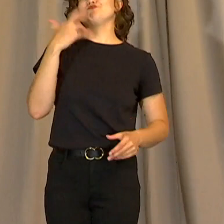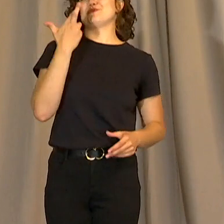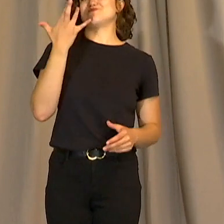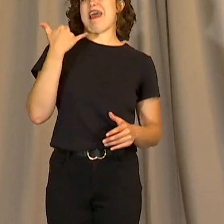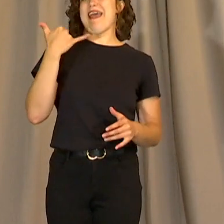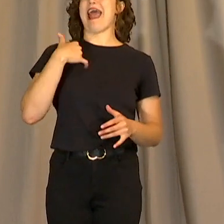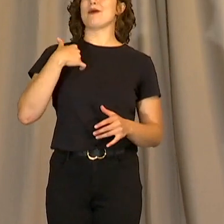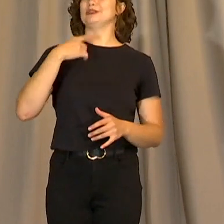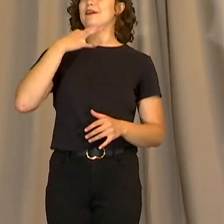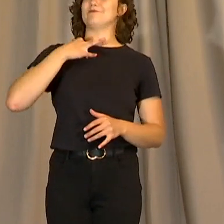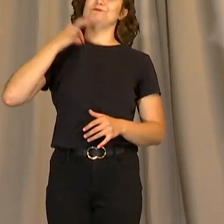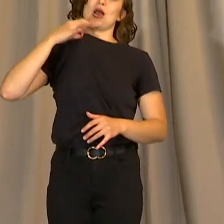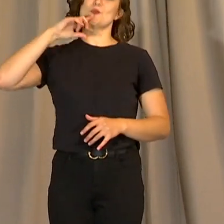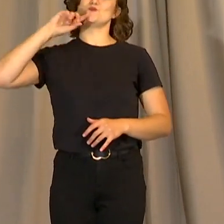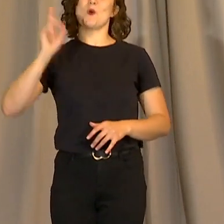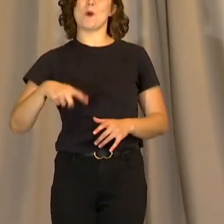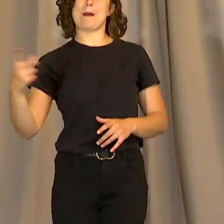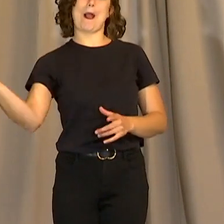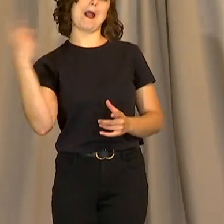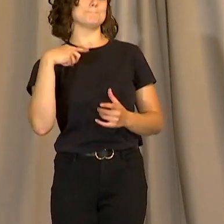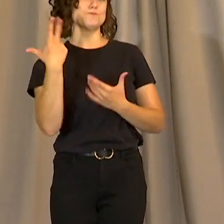Thank you so much. Rene.